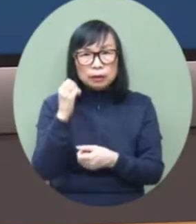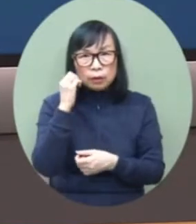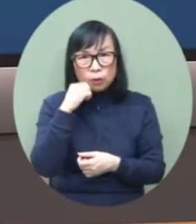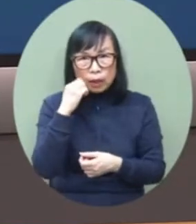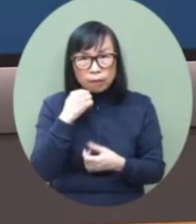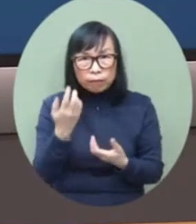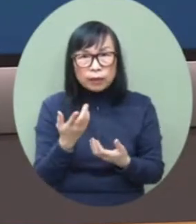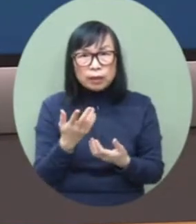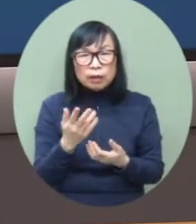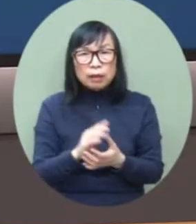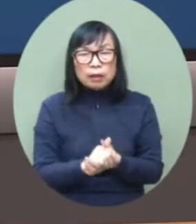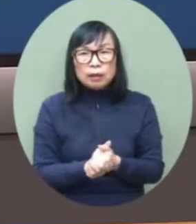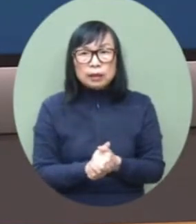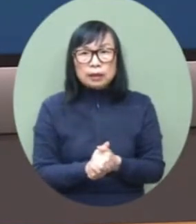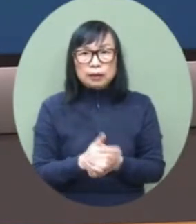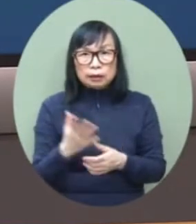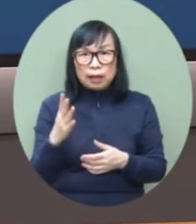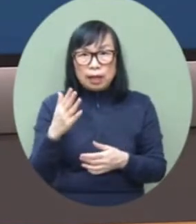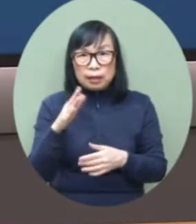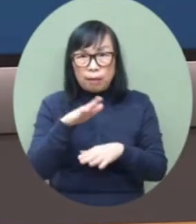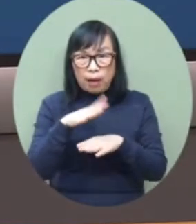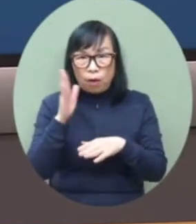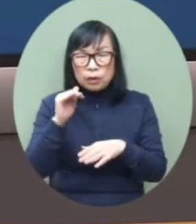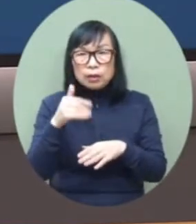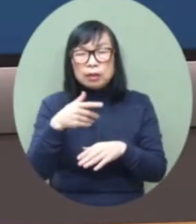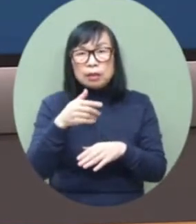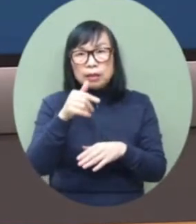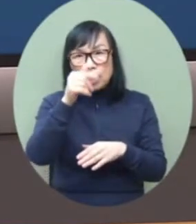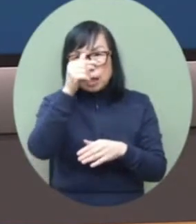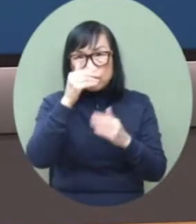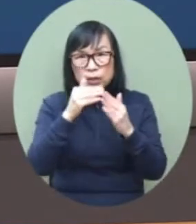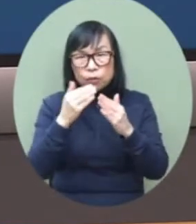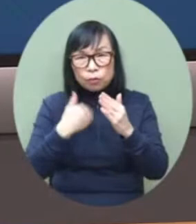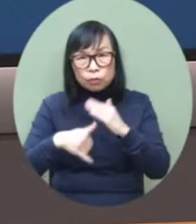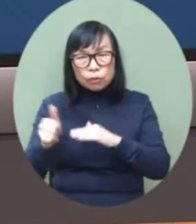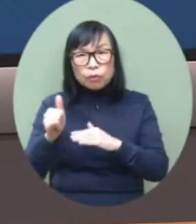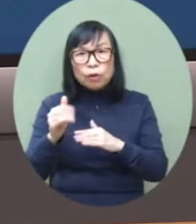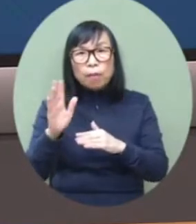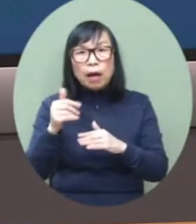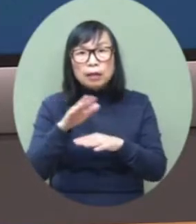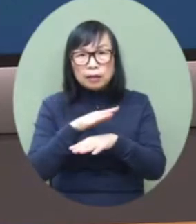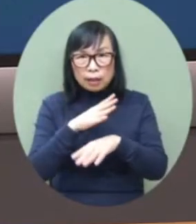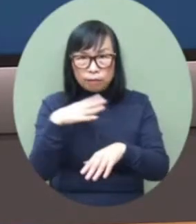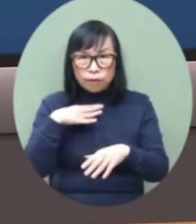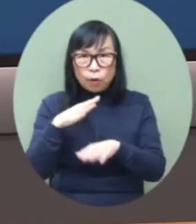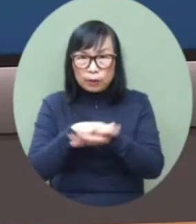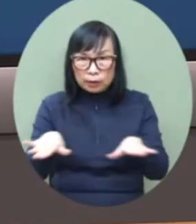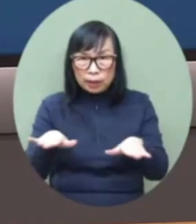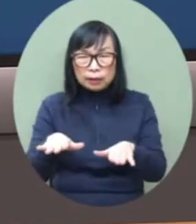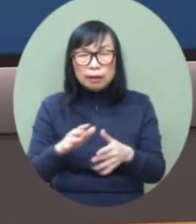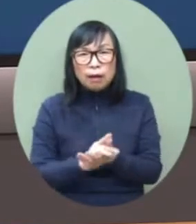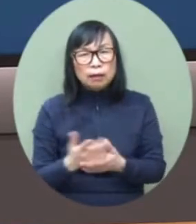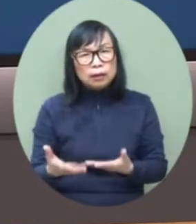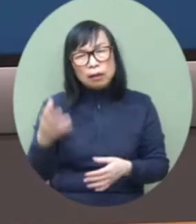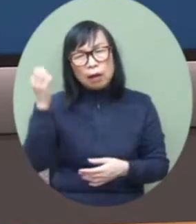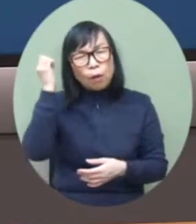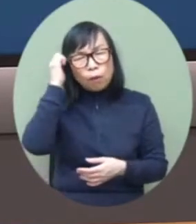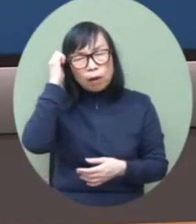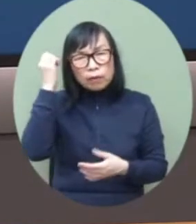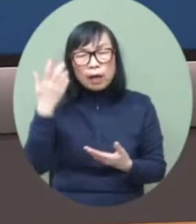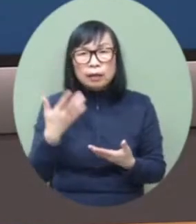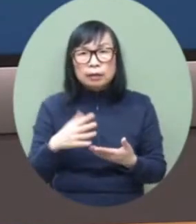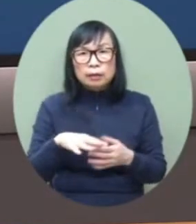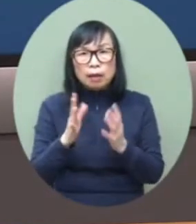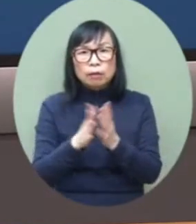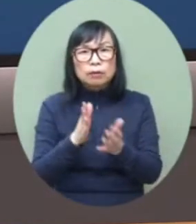stable residents. In fact, I think it's a very difficult situation for the whole society. I think some